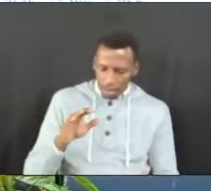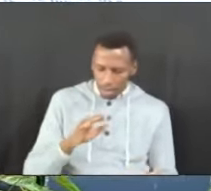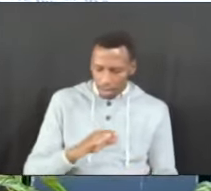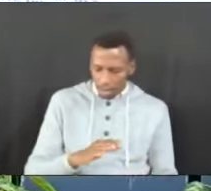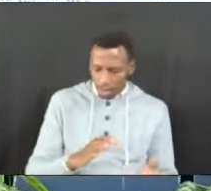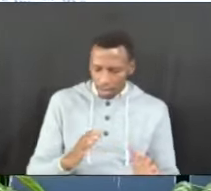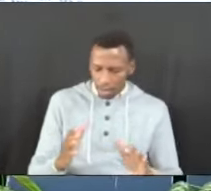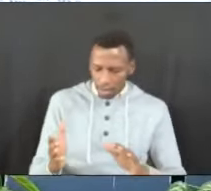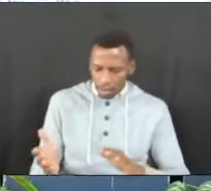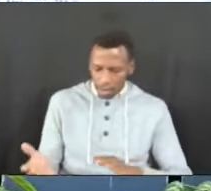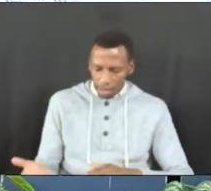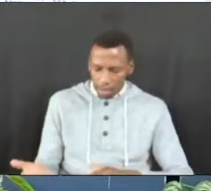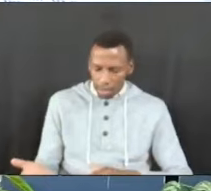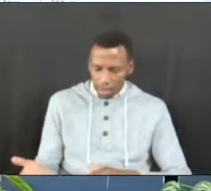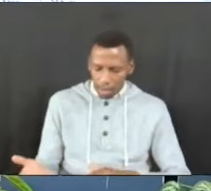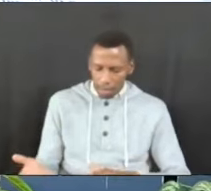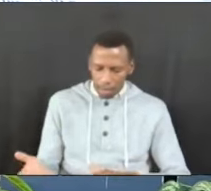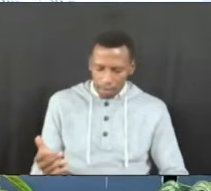Glory